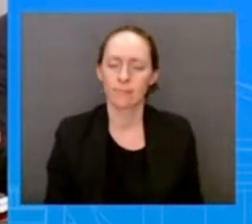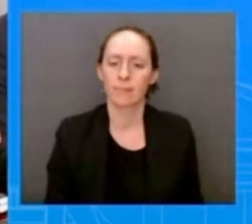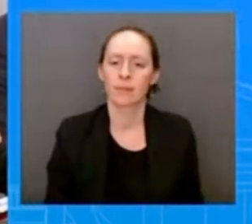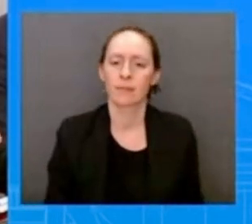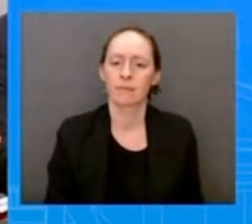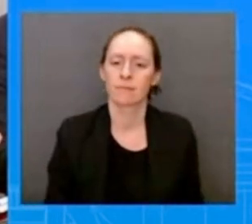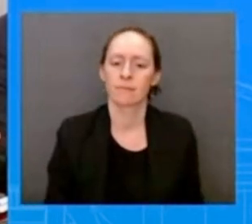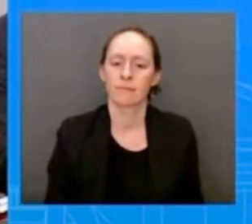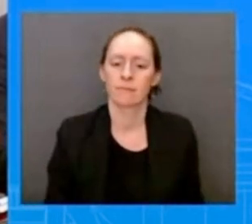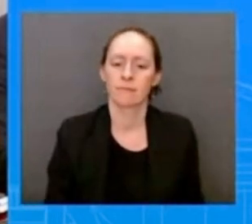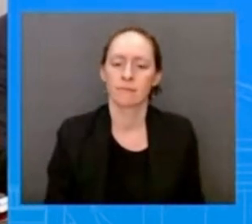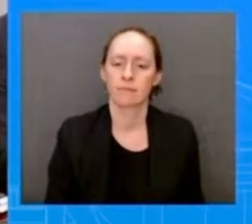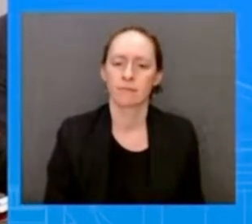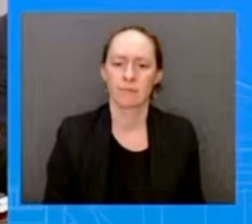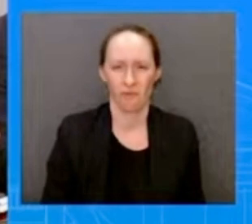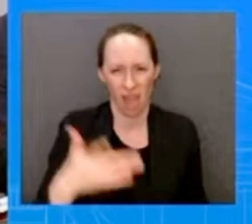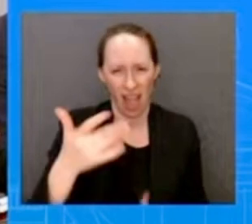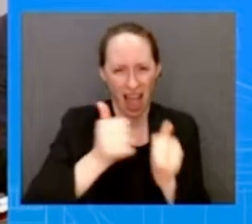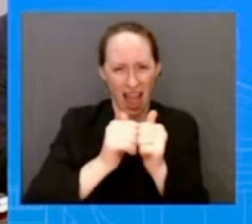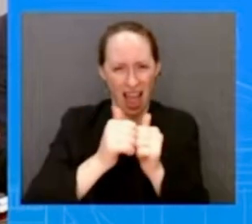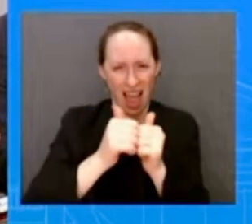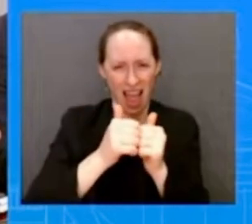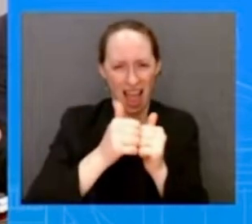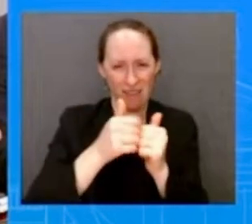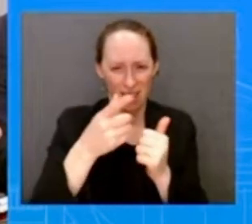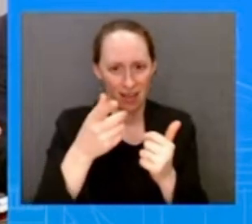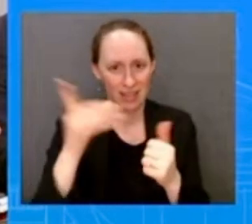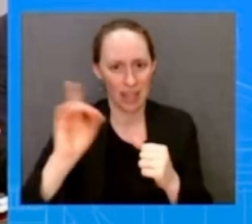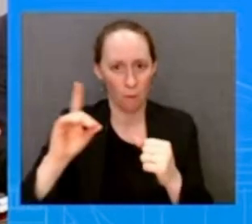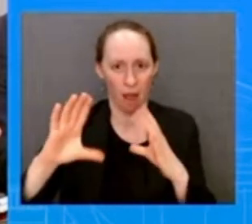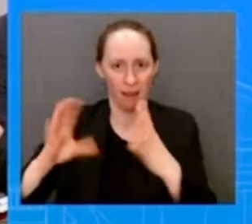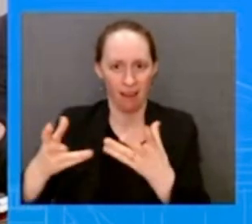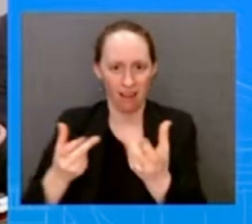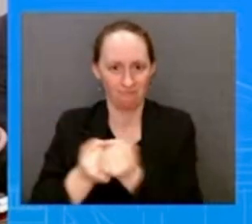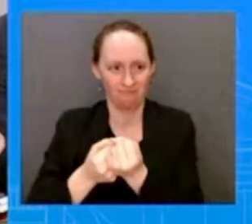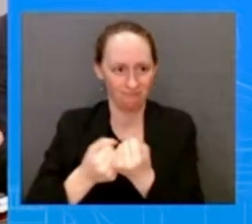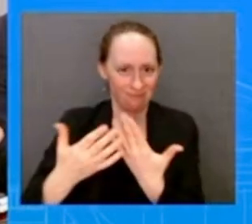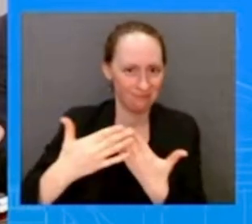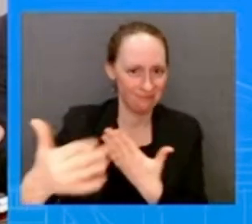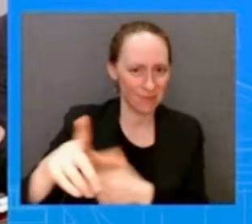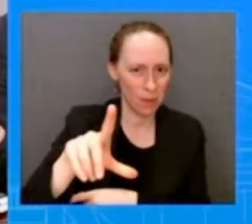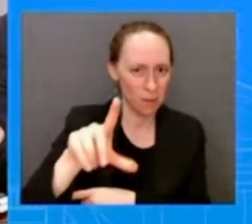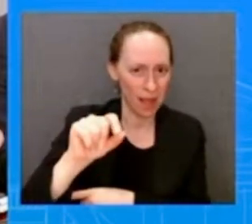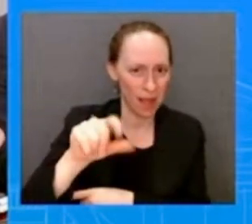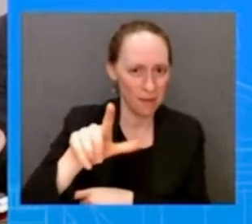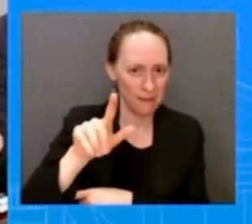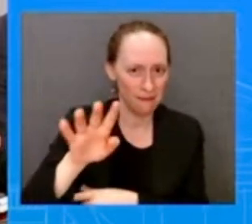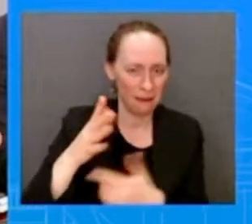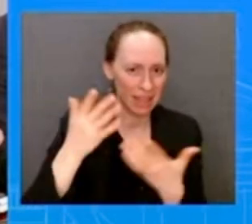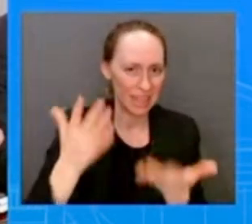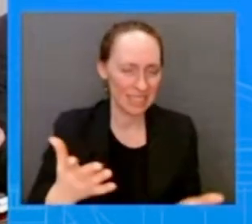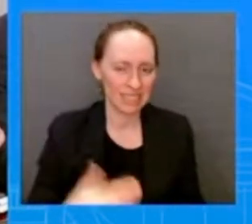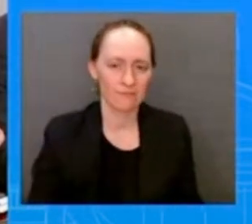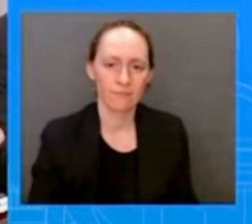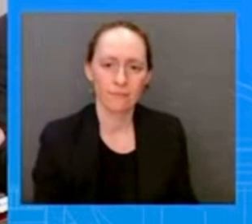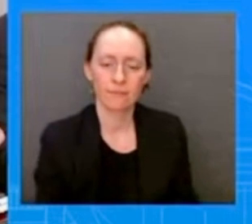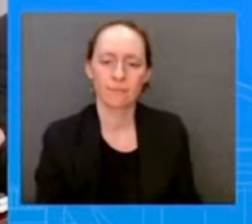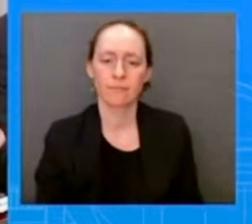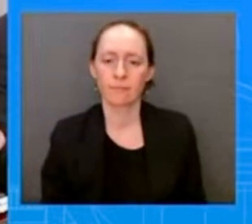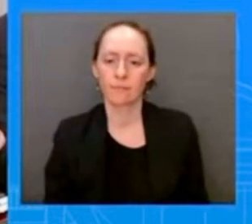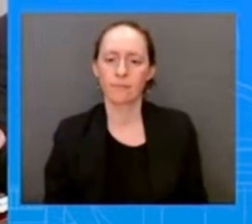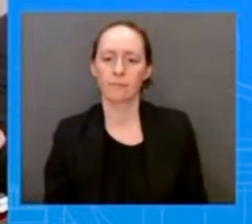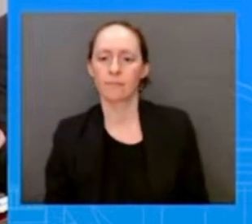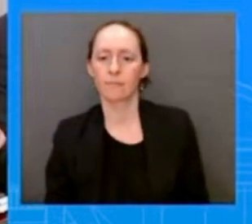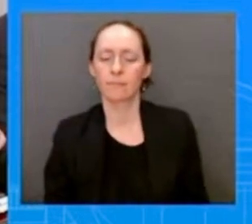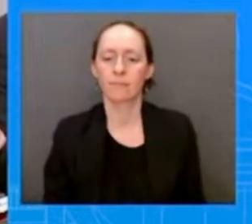2024 and make a point on criminal justice issues that he has had an opinion on since the